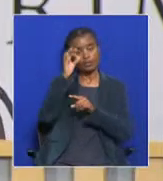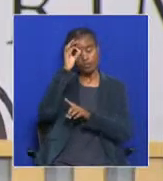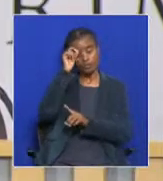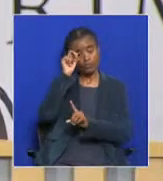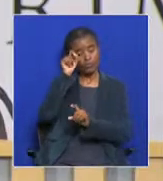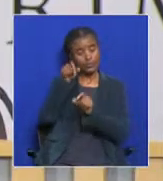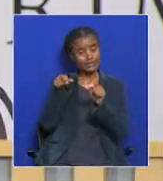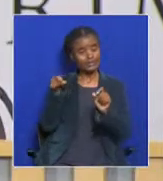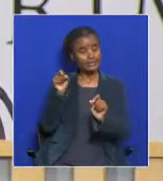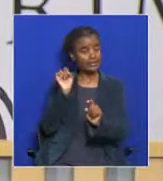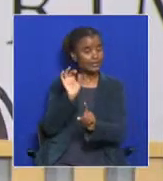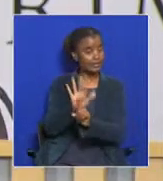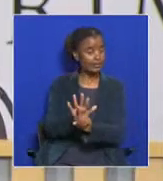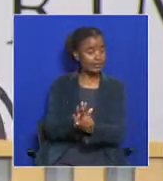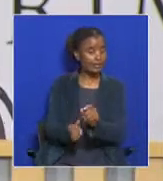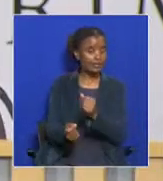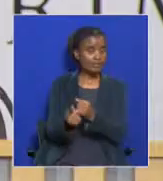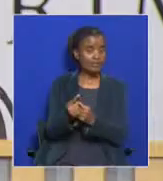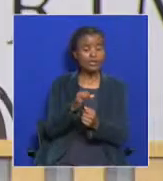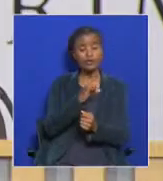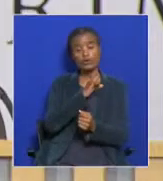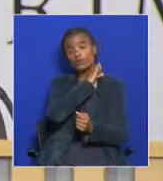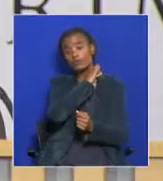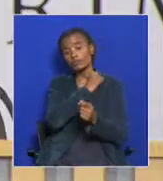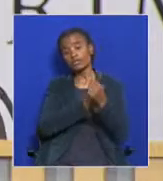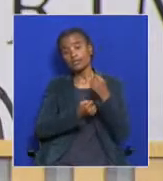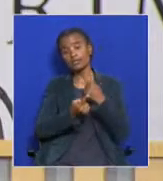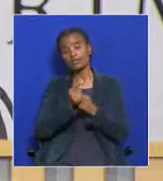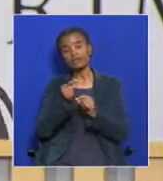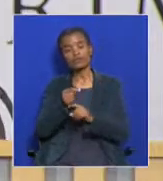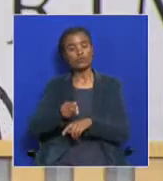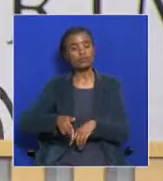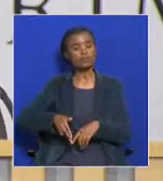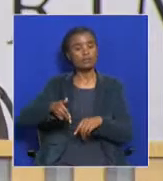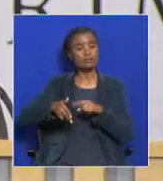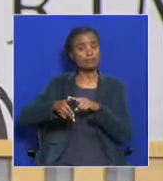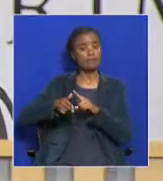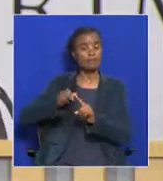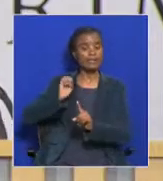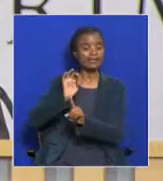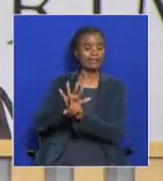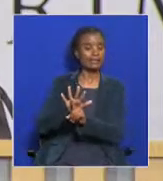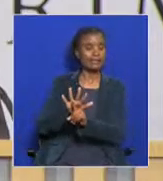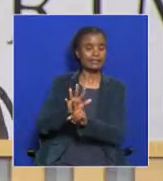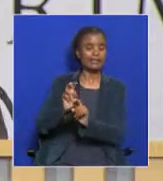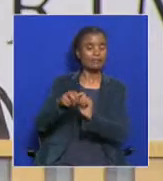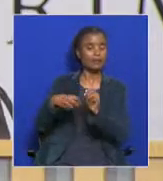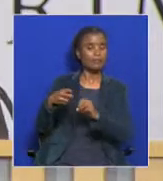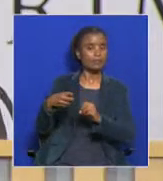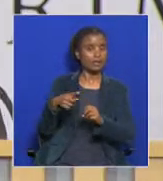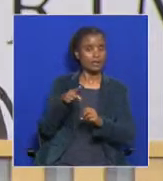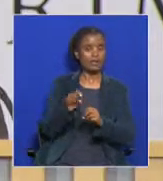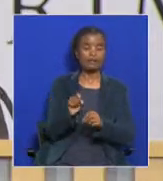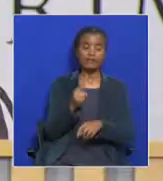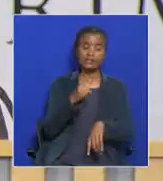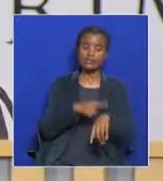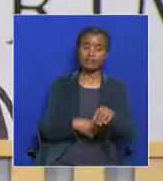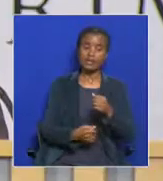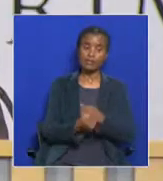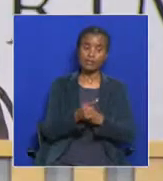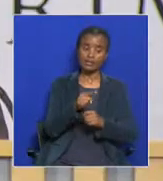certain robberies on police for their firearms and things that would have been a first in that area, would have been a first for a certain